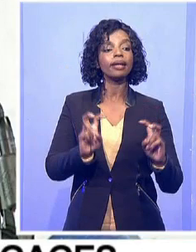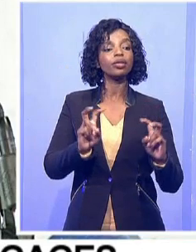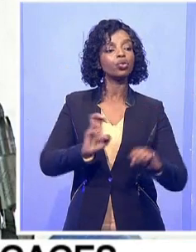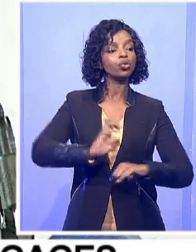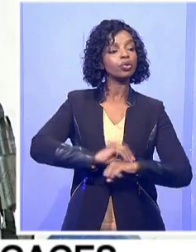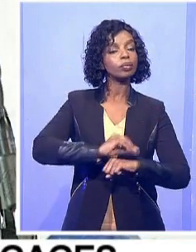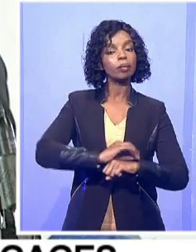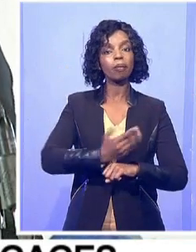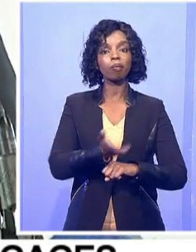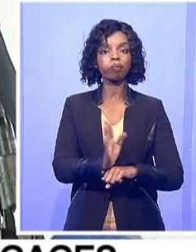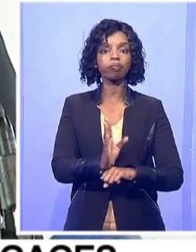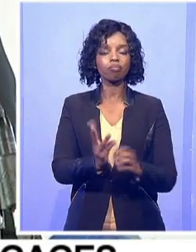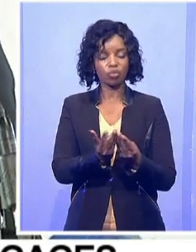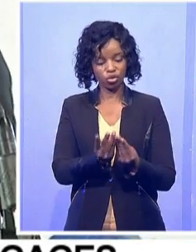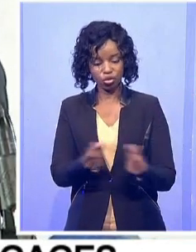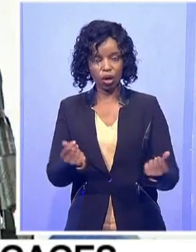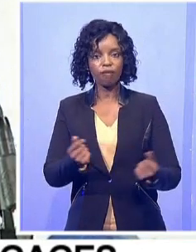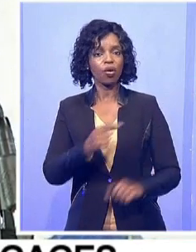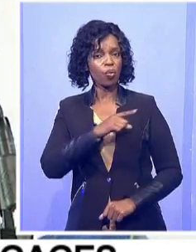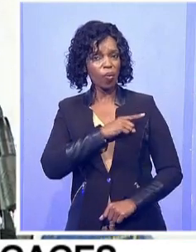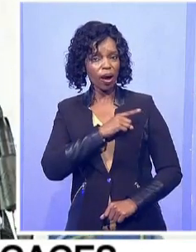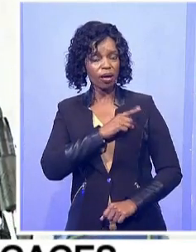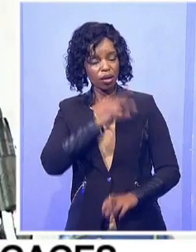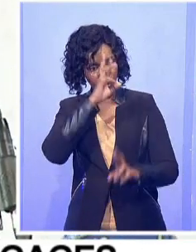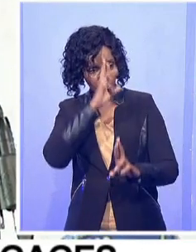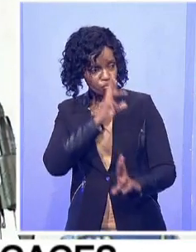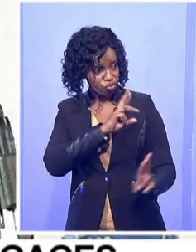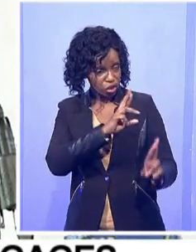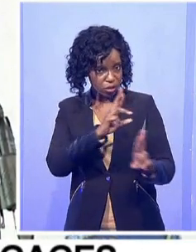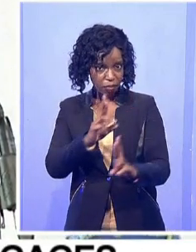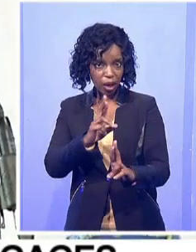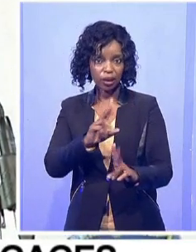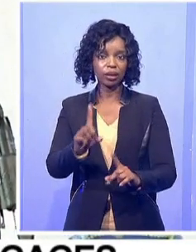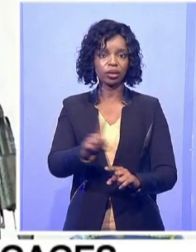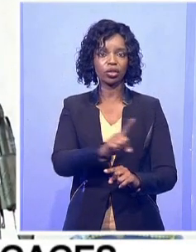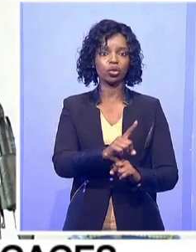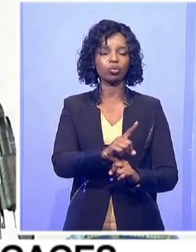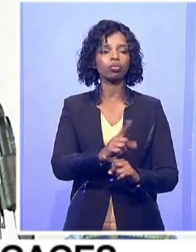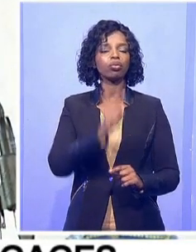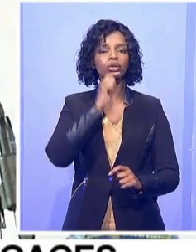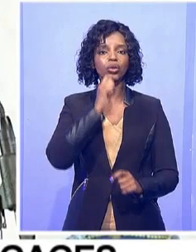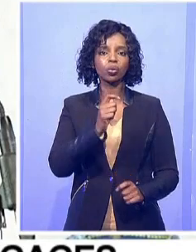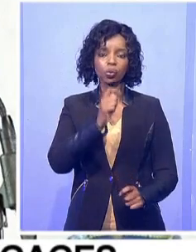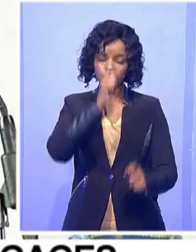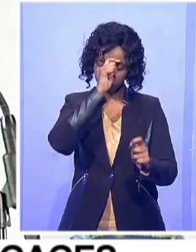We respect you. We honor you.